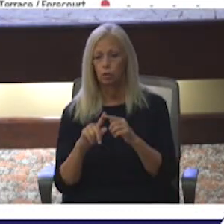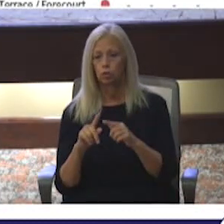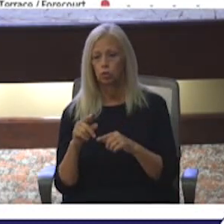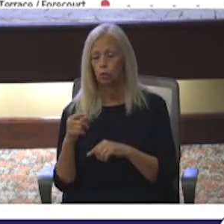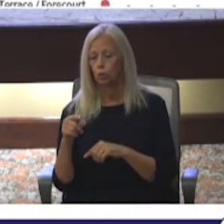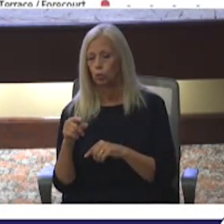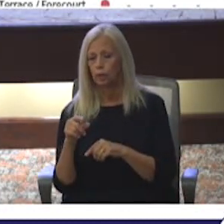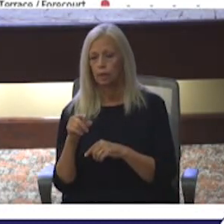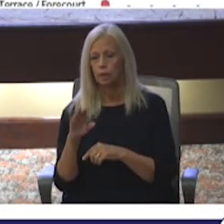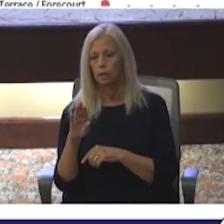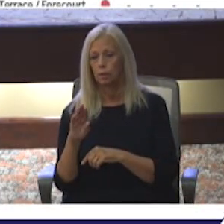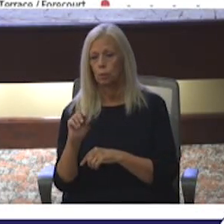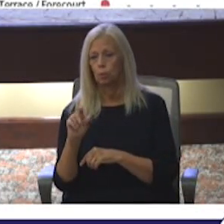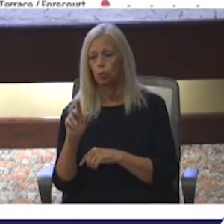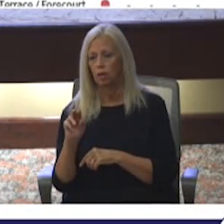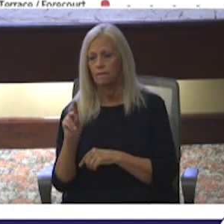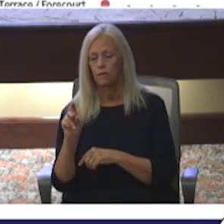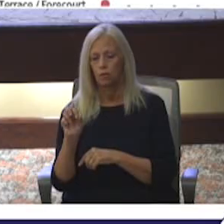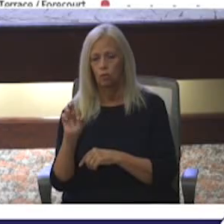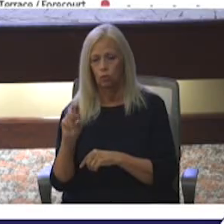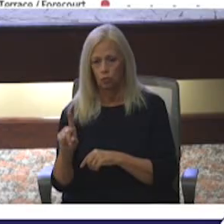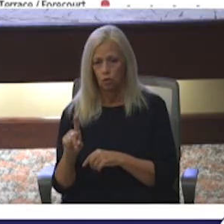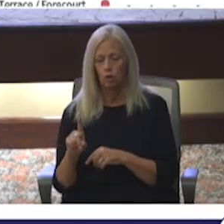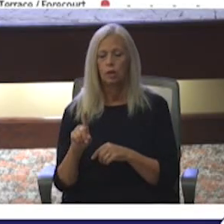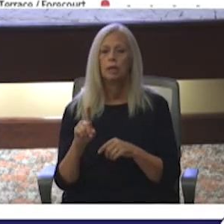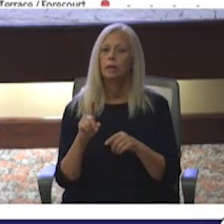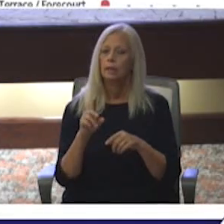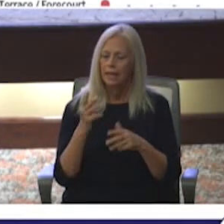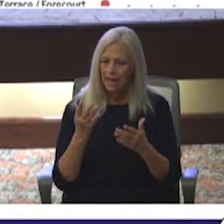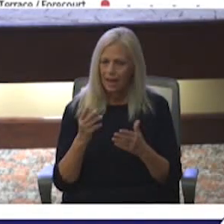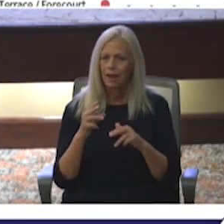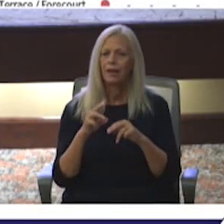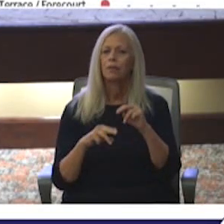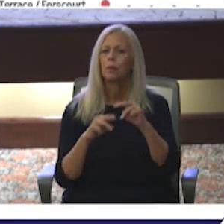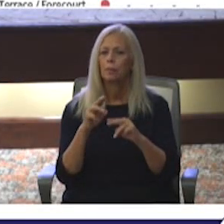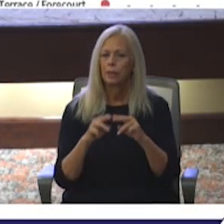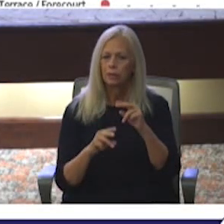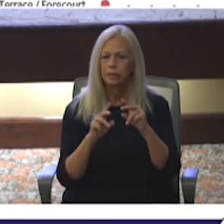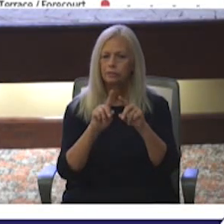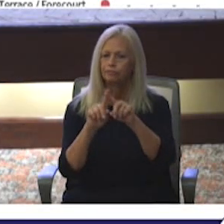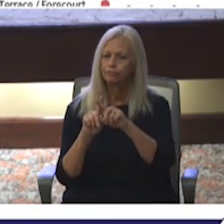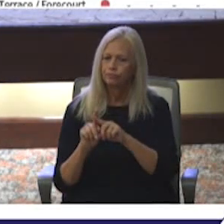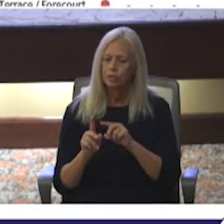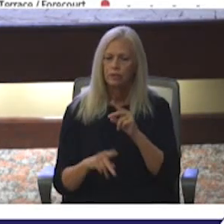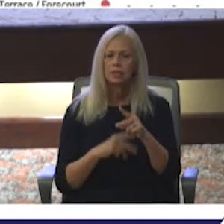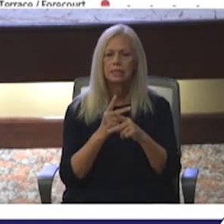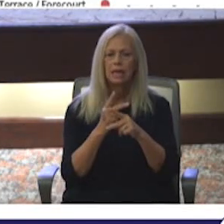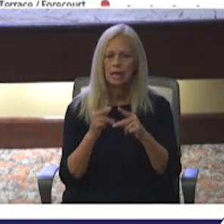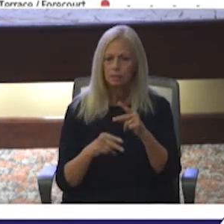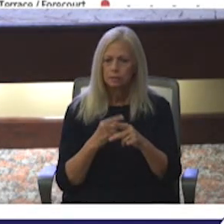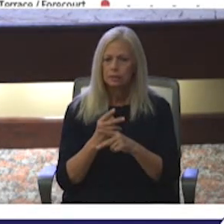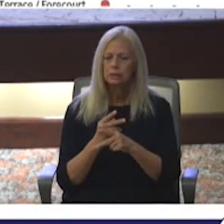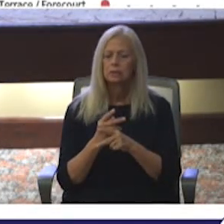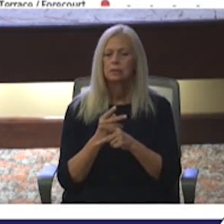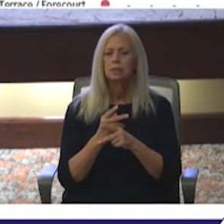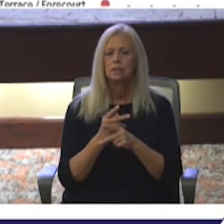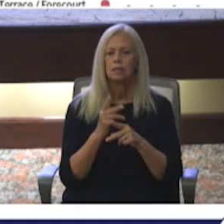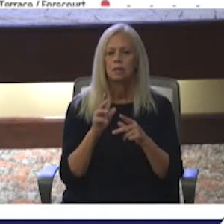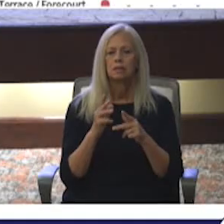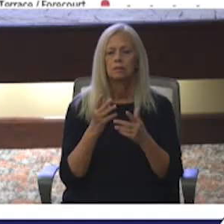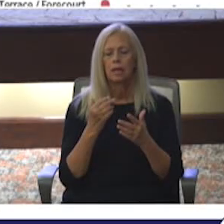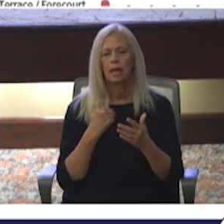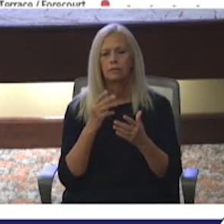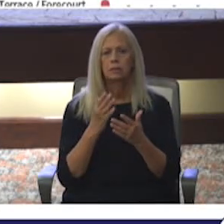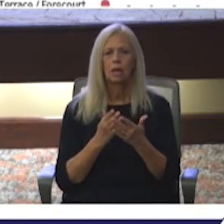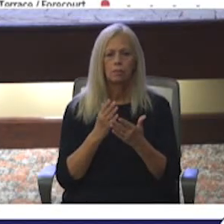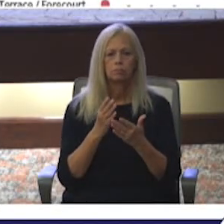Parks. There are permitted building types on the left-hand bottom. So different types of buildings that we're identifying, civic or event